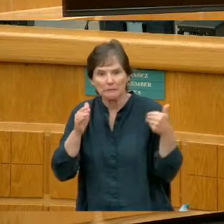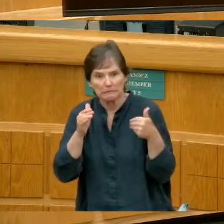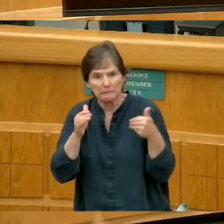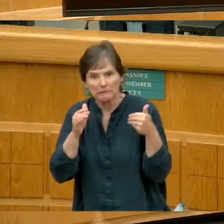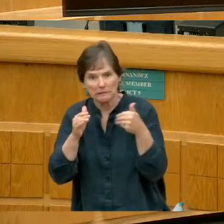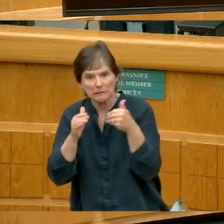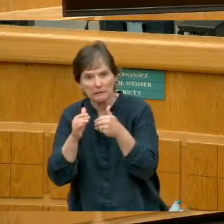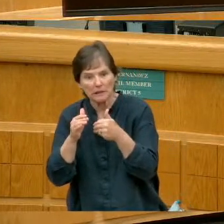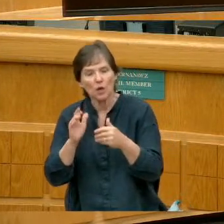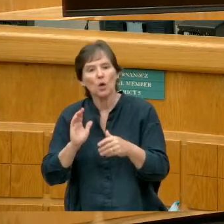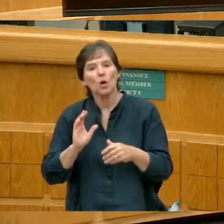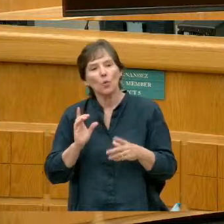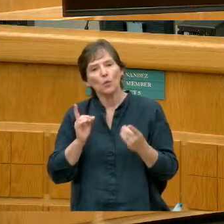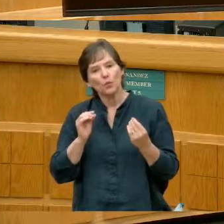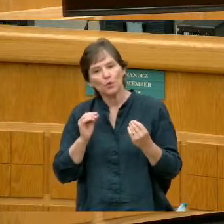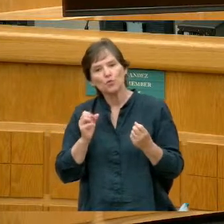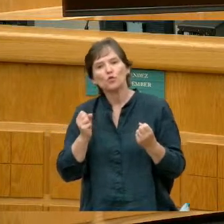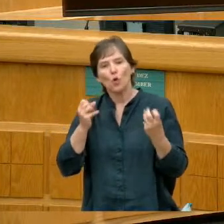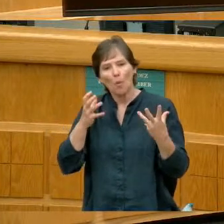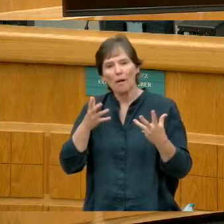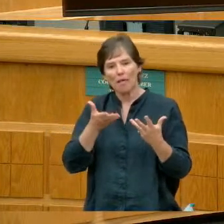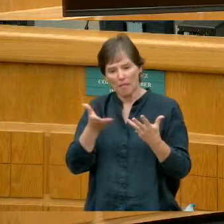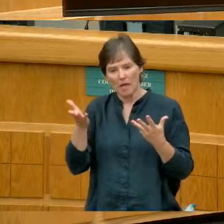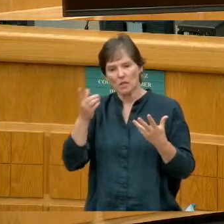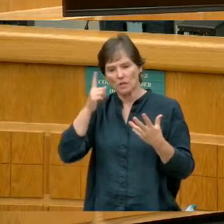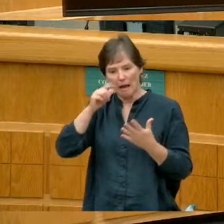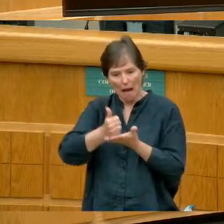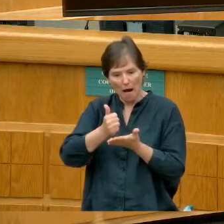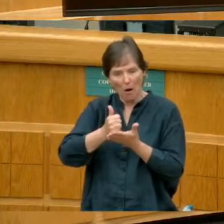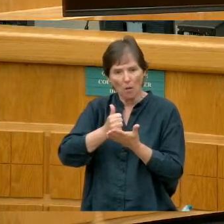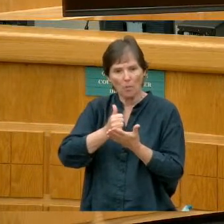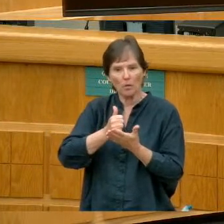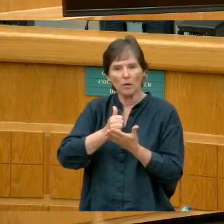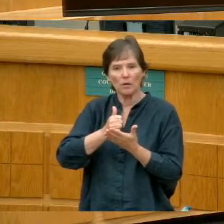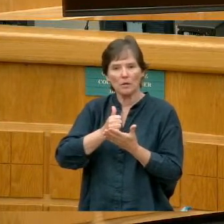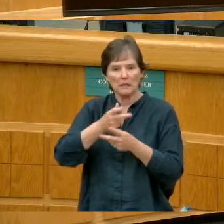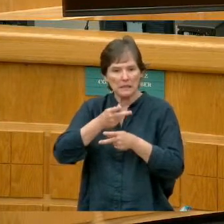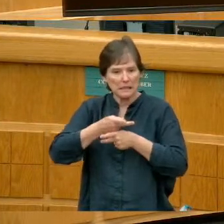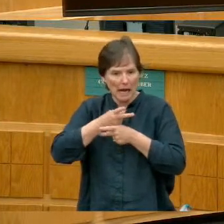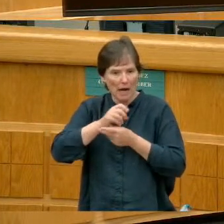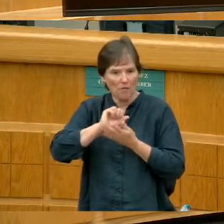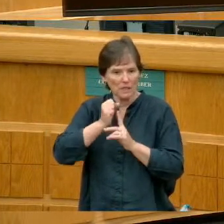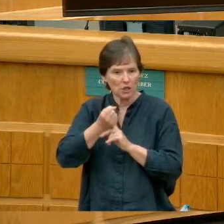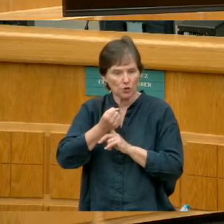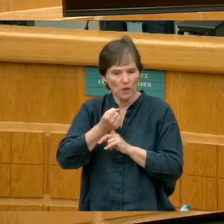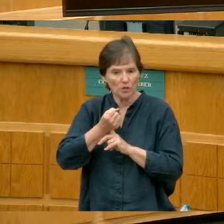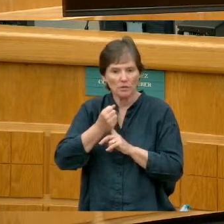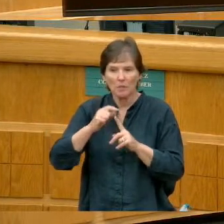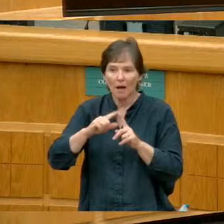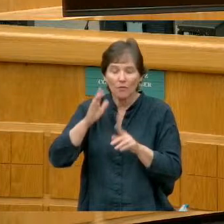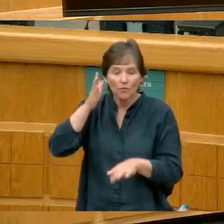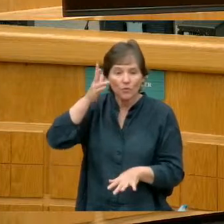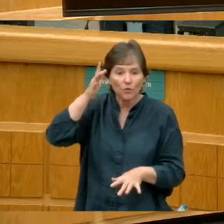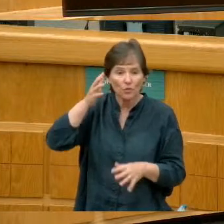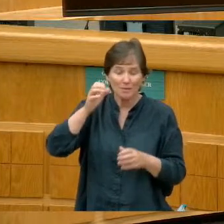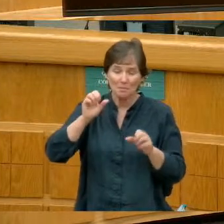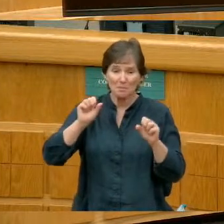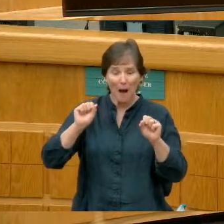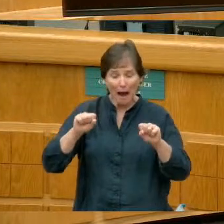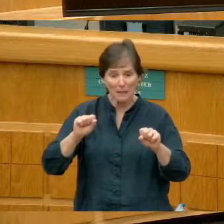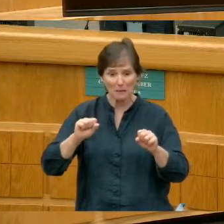good things to help address this situation. But there is a point where you cannot add any more because